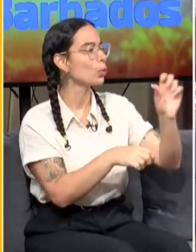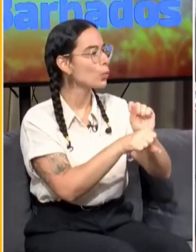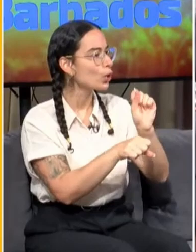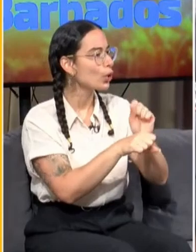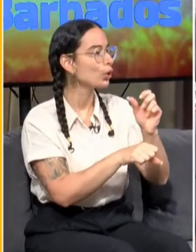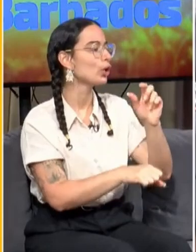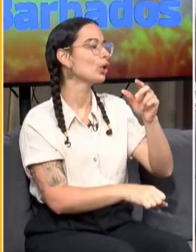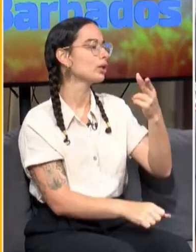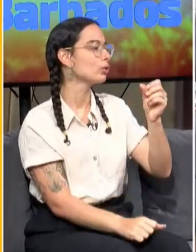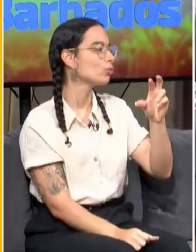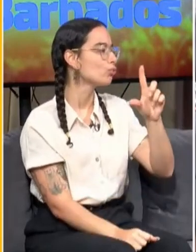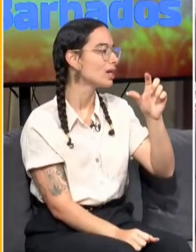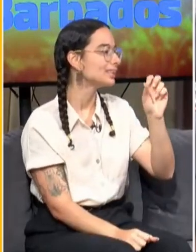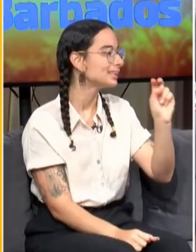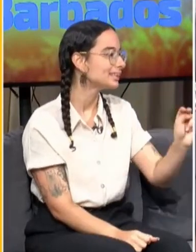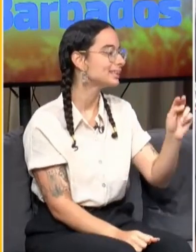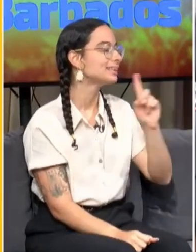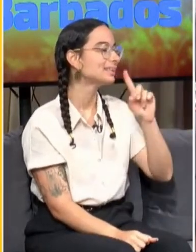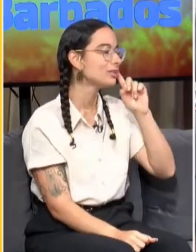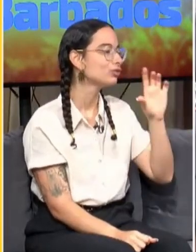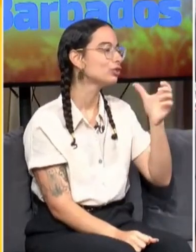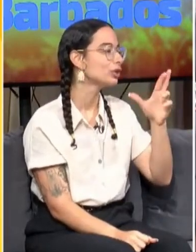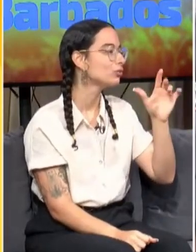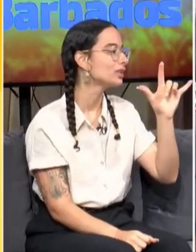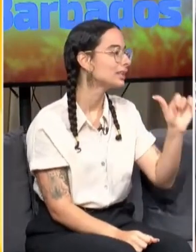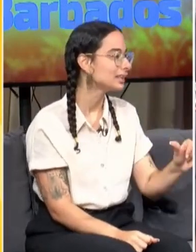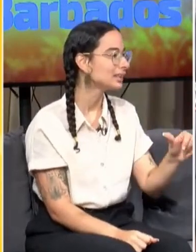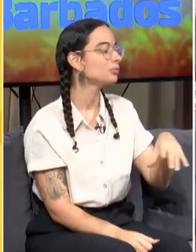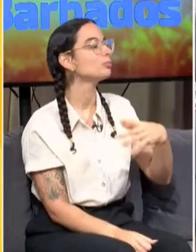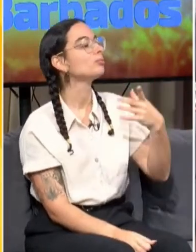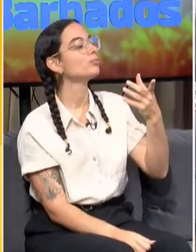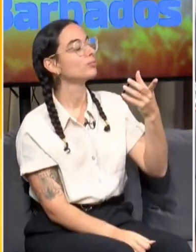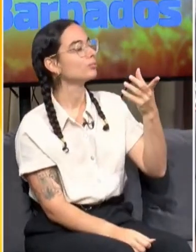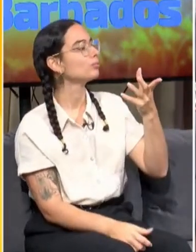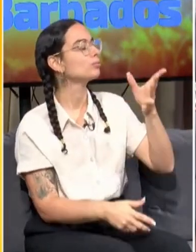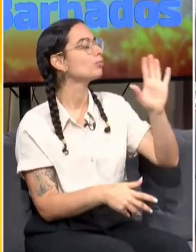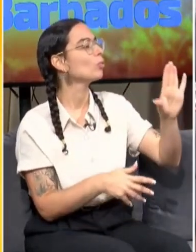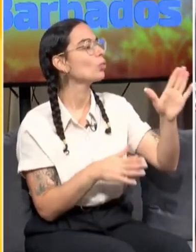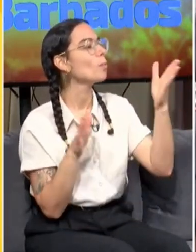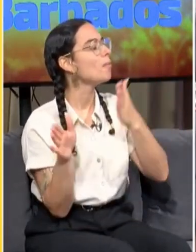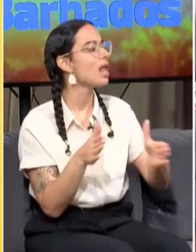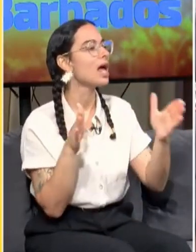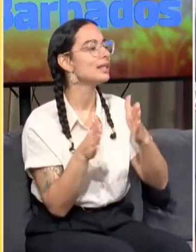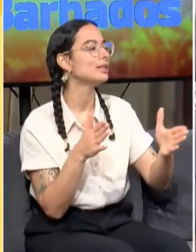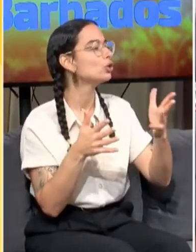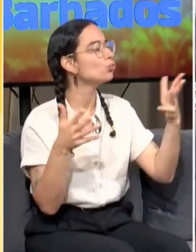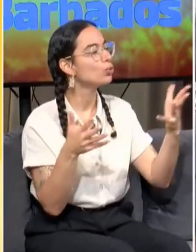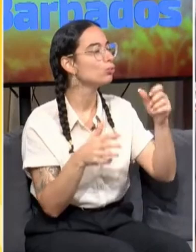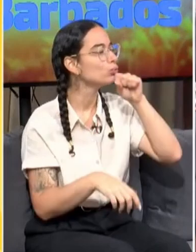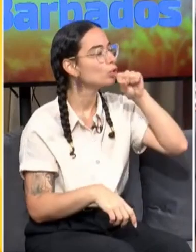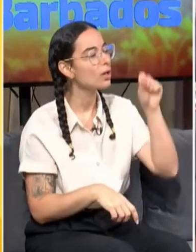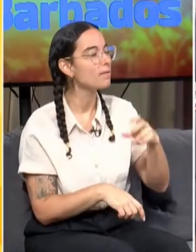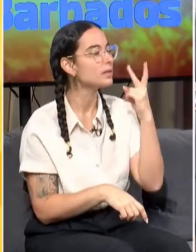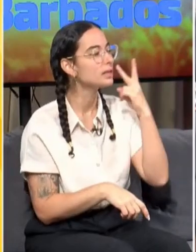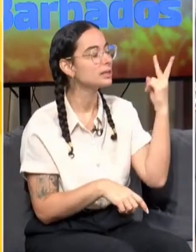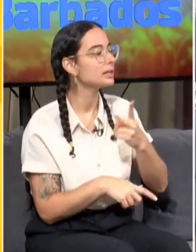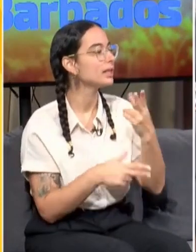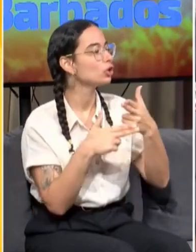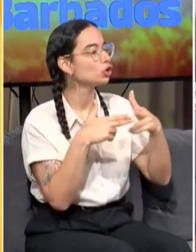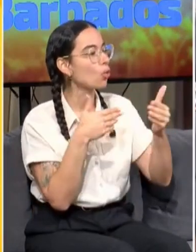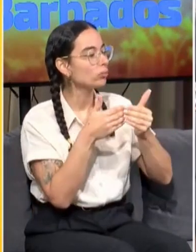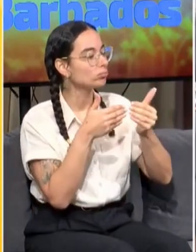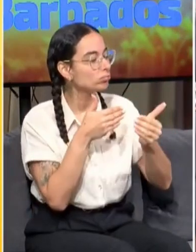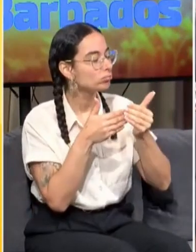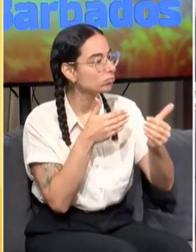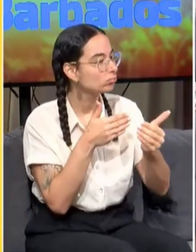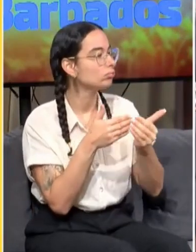Deaf Charity as well. What are your plans? What would you love to see in the short to medium term?